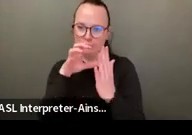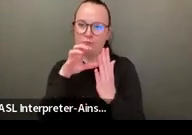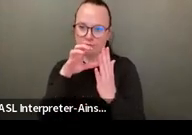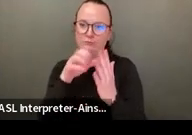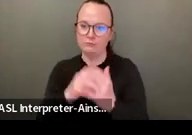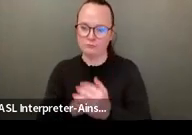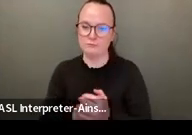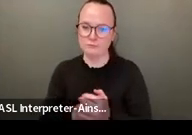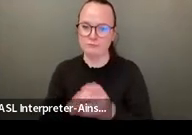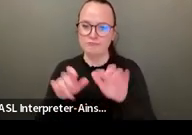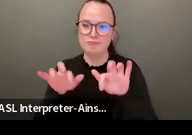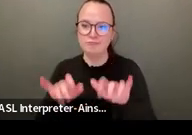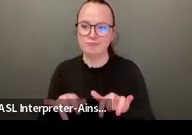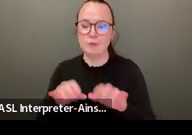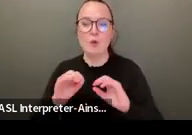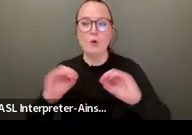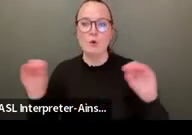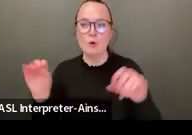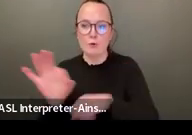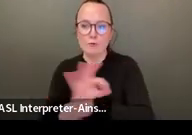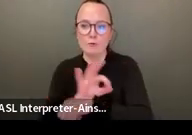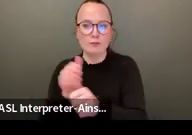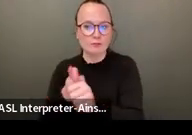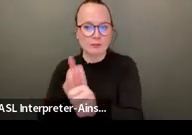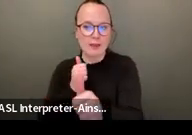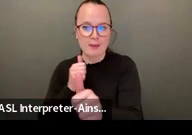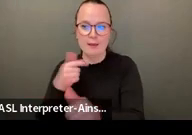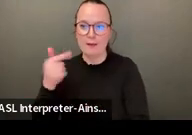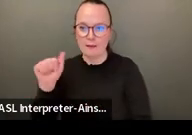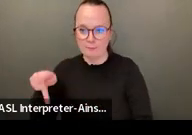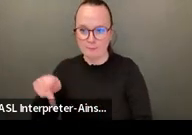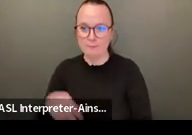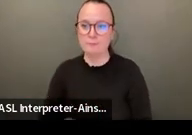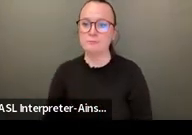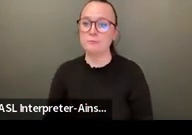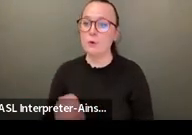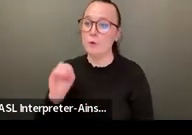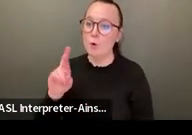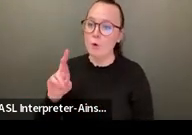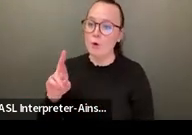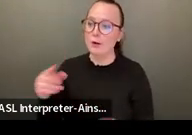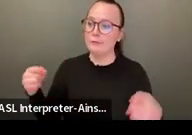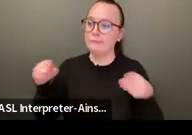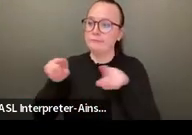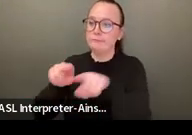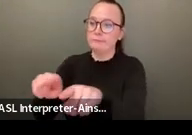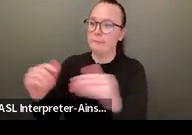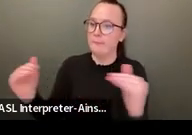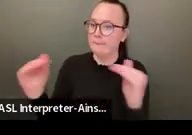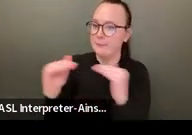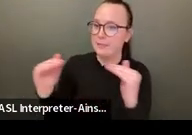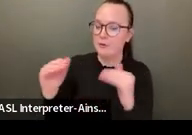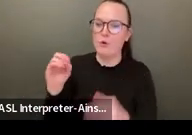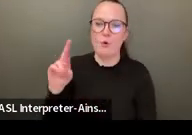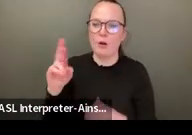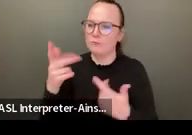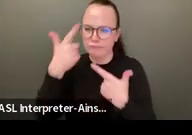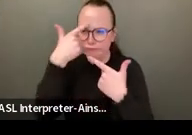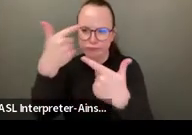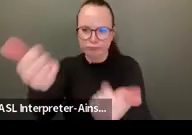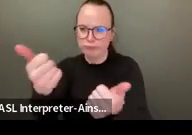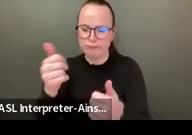that they have no functional gaps, or, you know, they're on par with peers, whatever, however you want to word